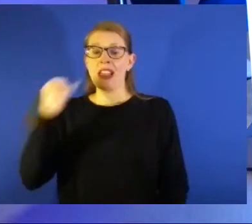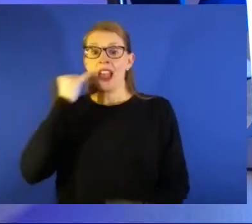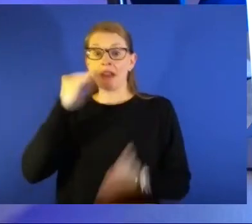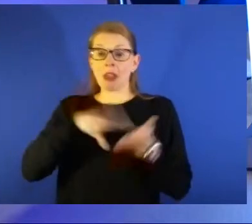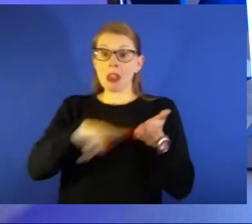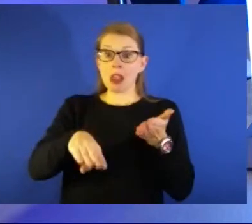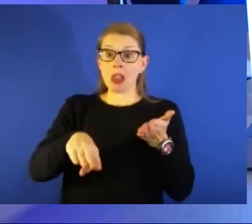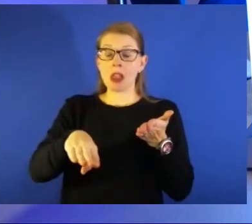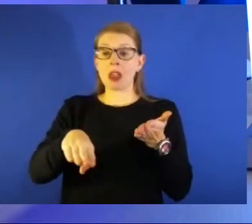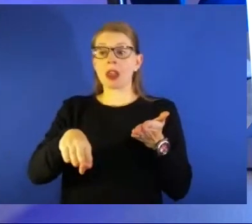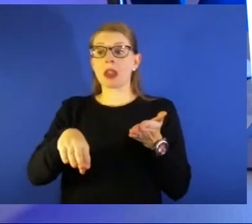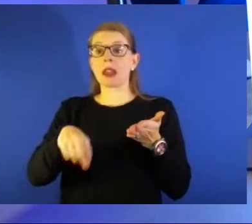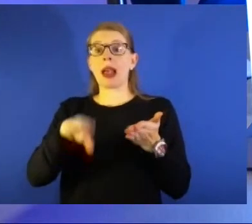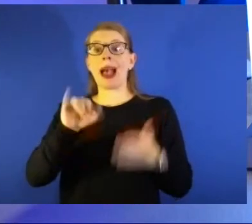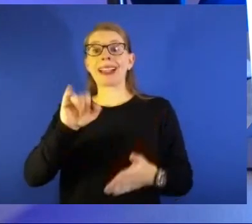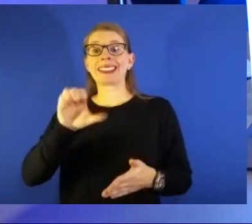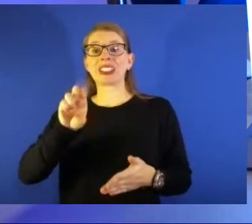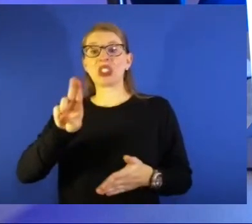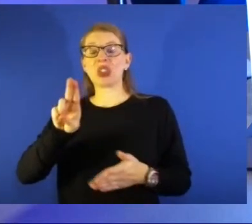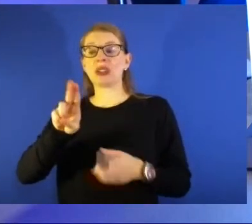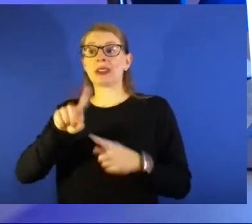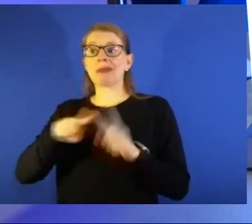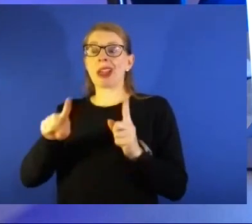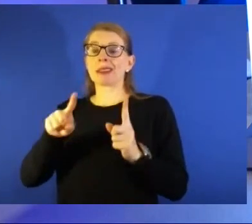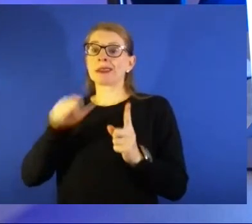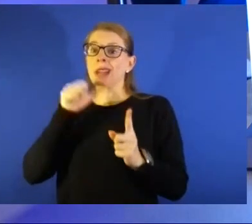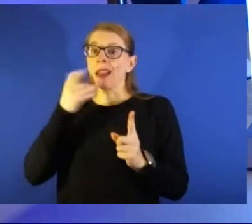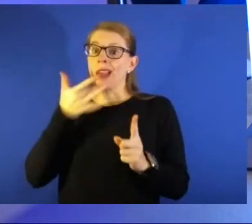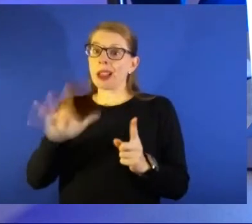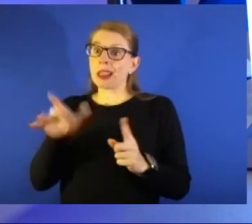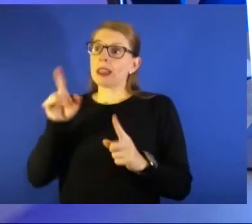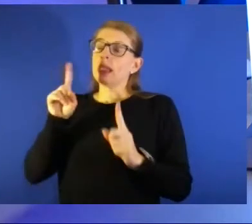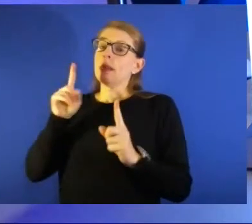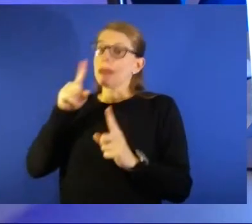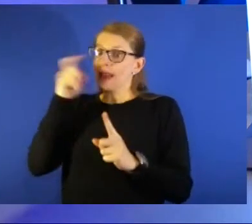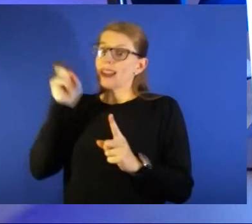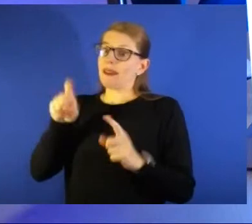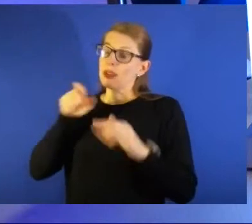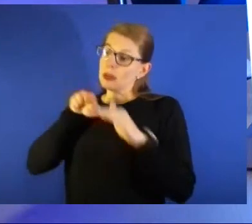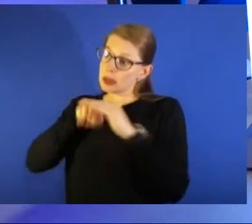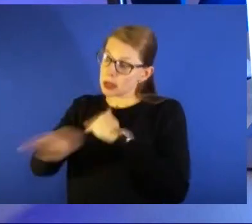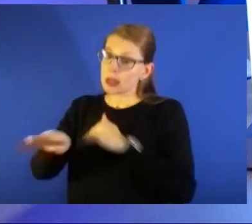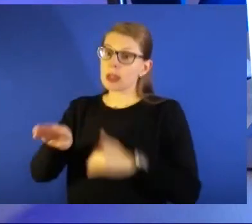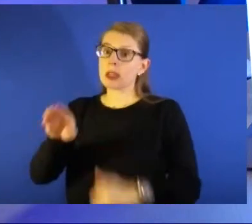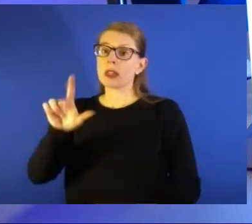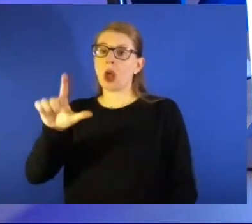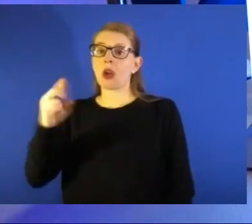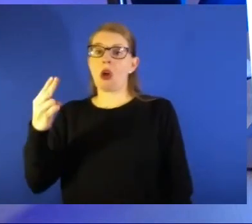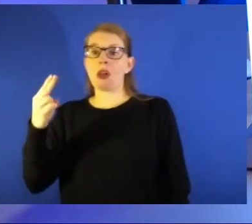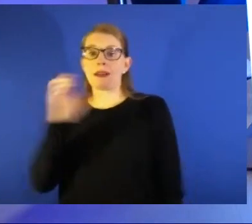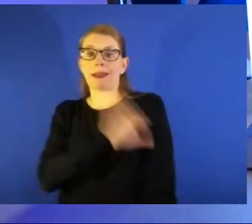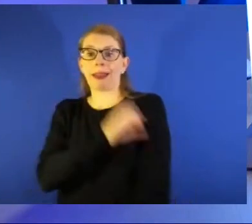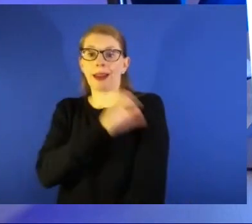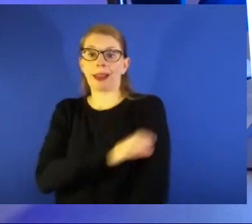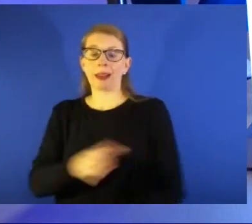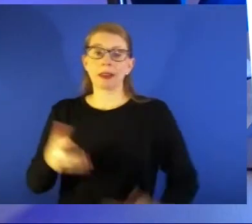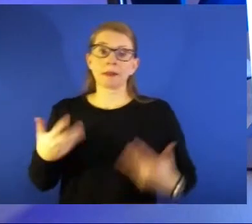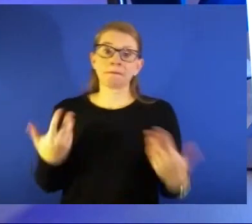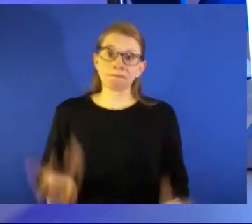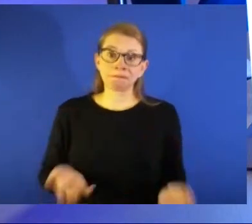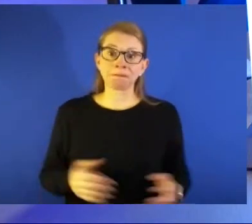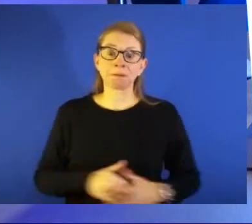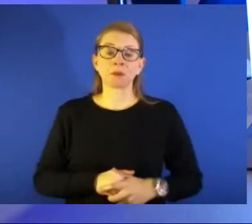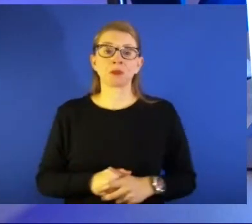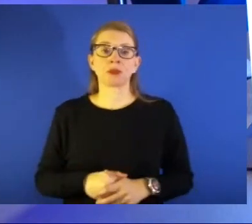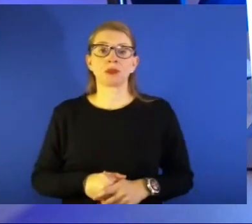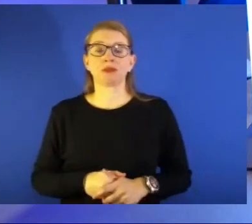our long hauler clinic where people are still struggling after an entire year. That must have to be part of your conversations, whether inside the hospital or even out